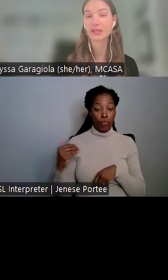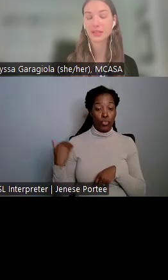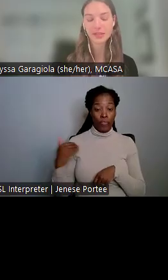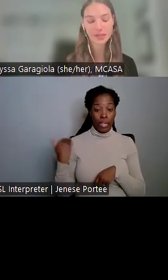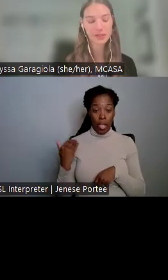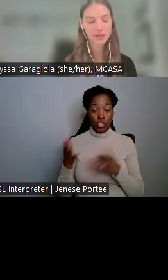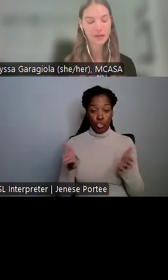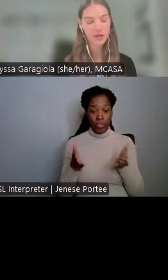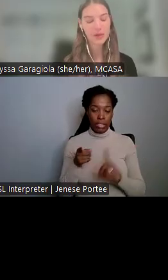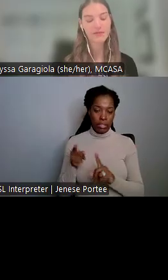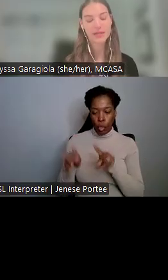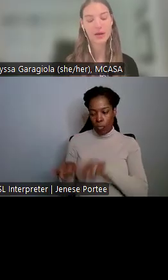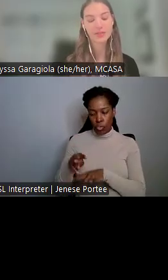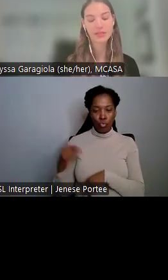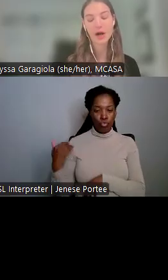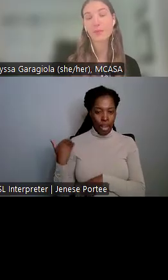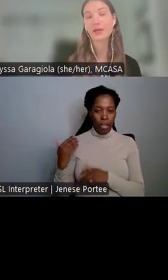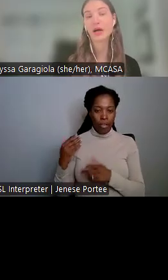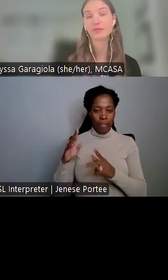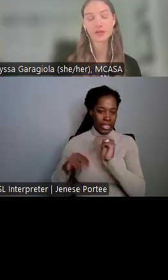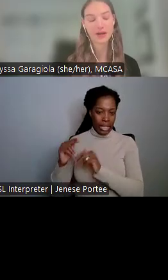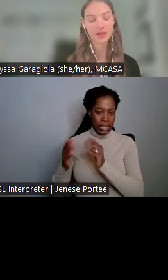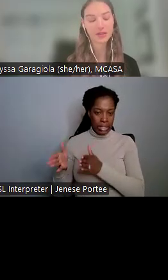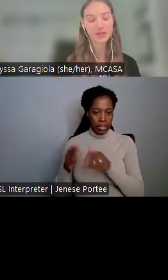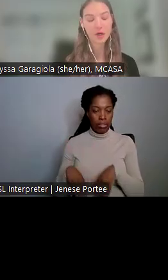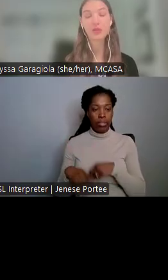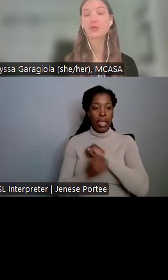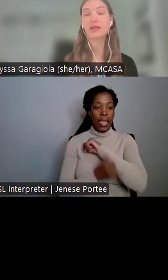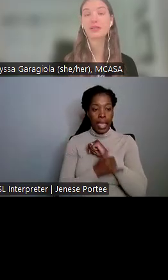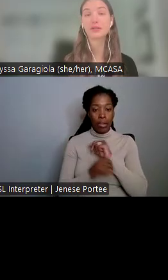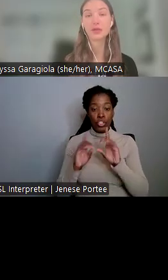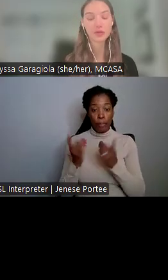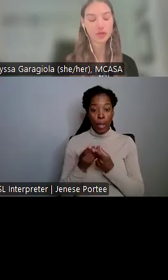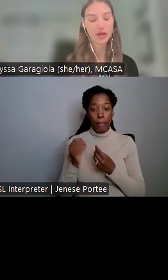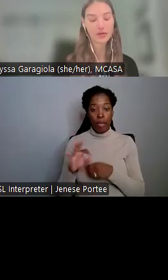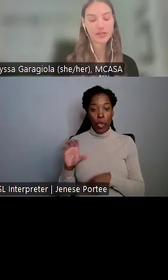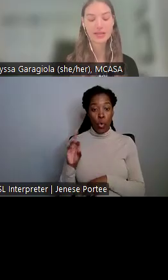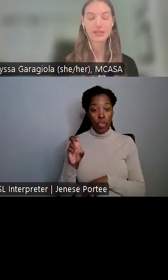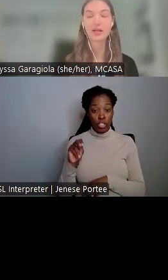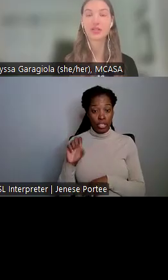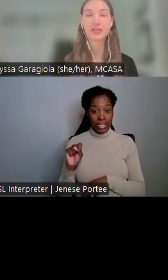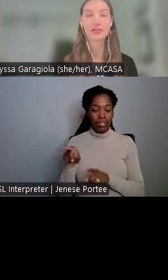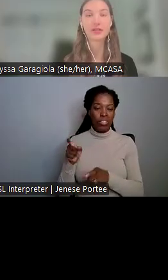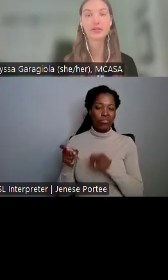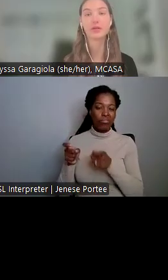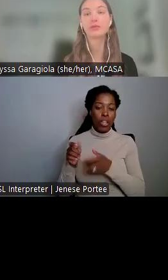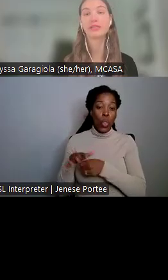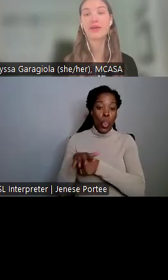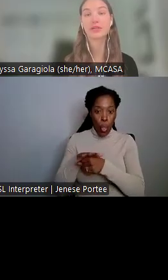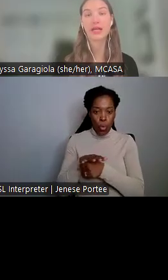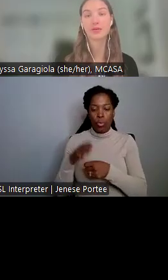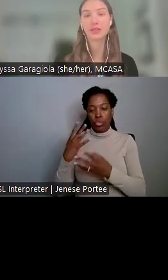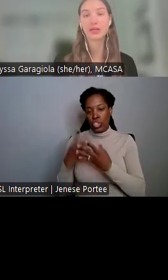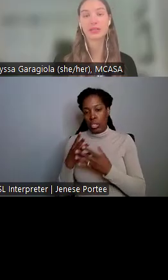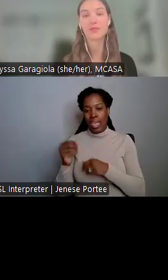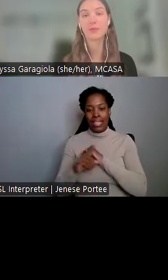juvenile facilities. We have the County Department of Corrections, which runs the local jails and detention centers in almost